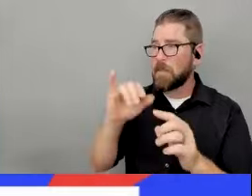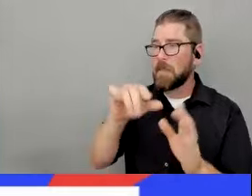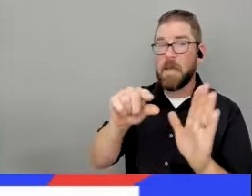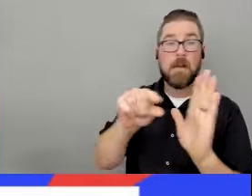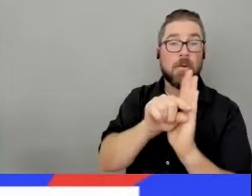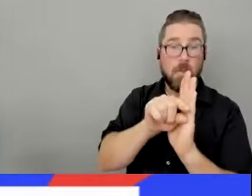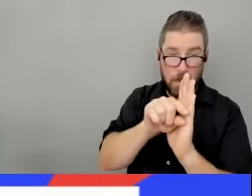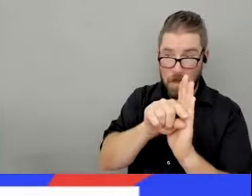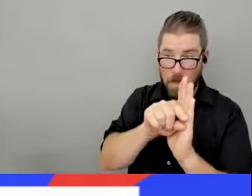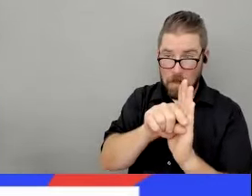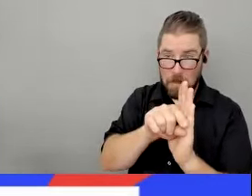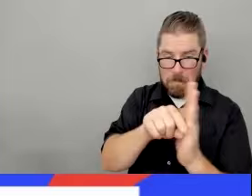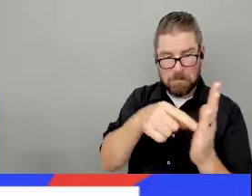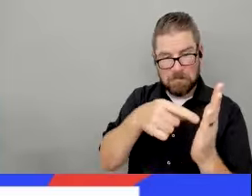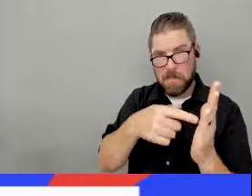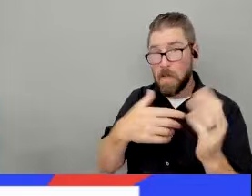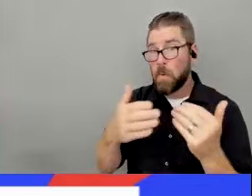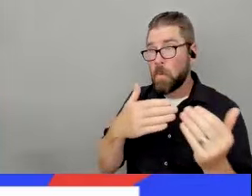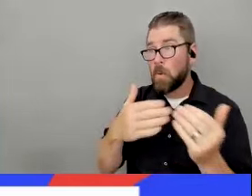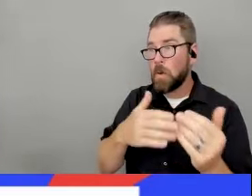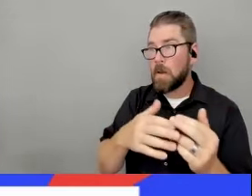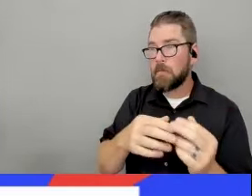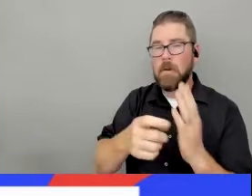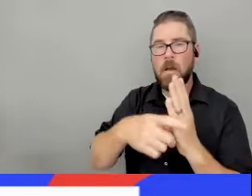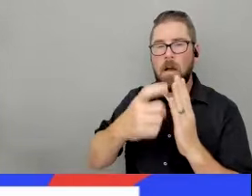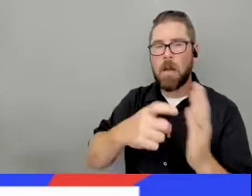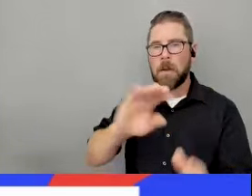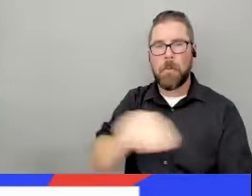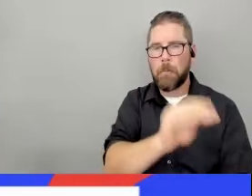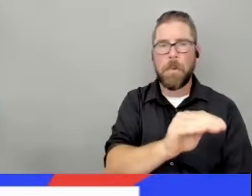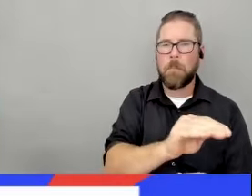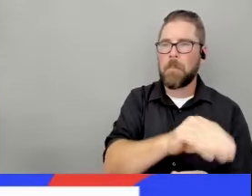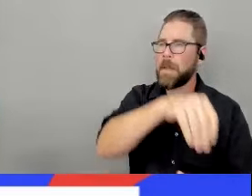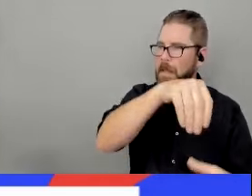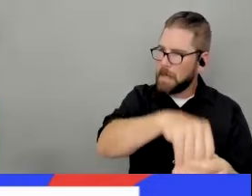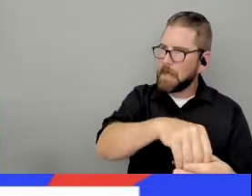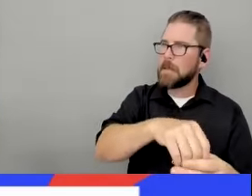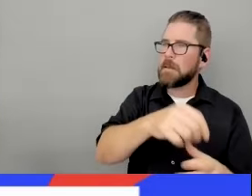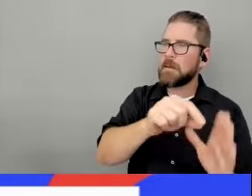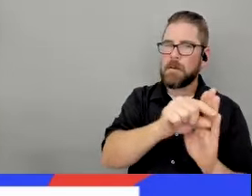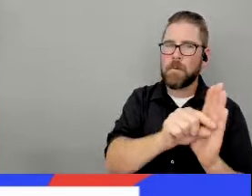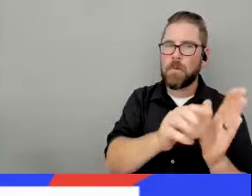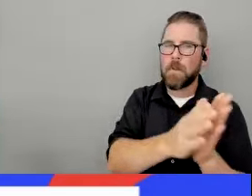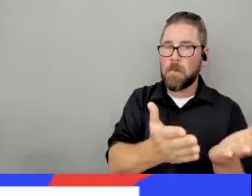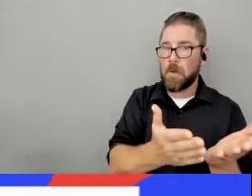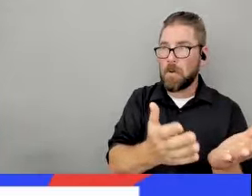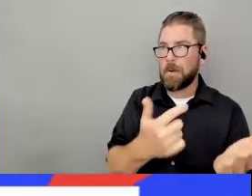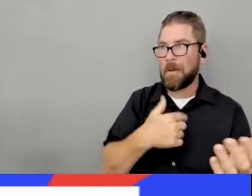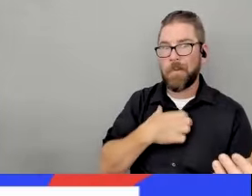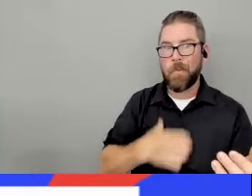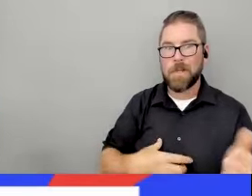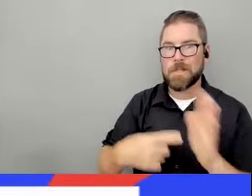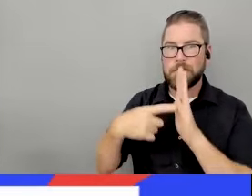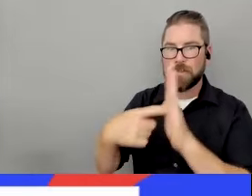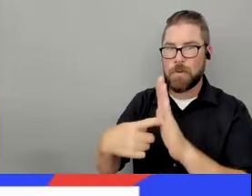they got on it, puts that grade right in your grade book. And I wish I could show you, but I haven't That's even okay. I haven't even done it yet. I mean, they're gonna Okay. get it